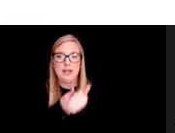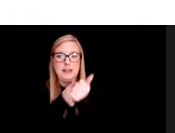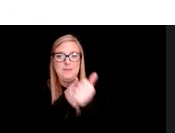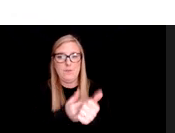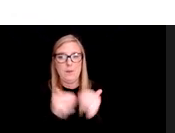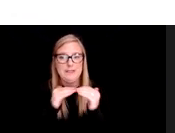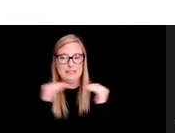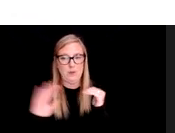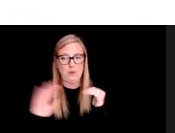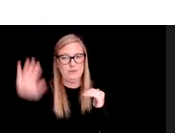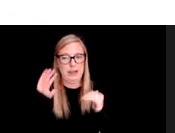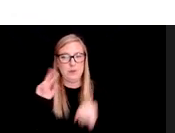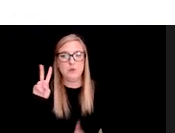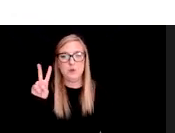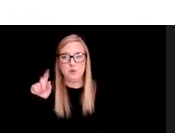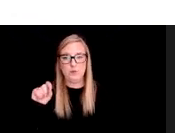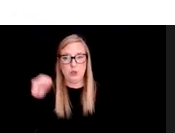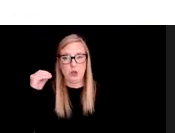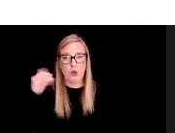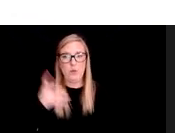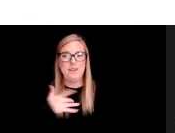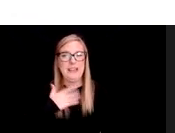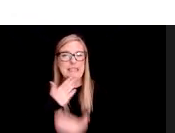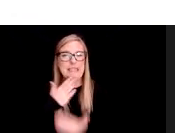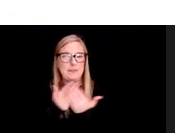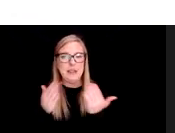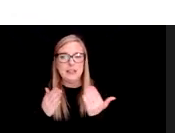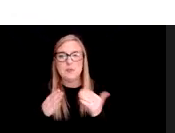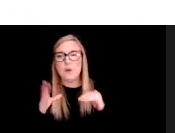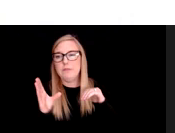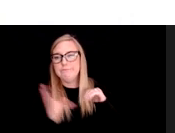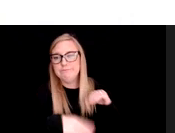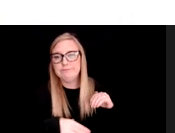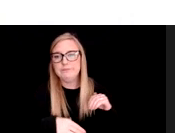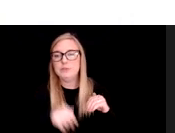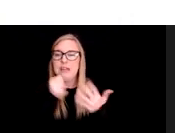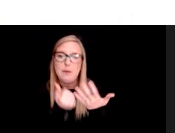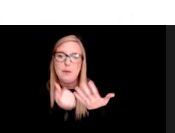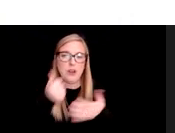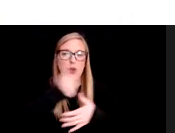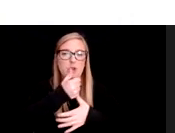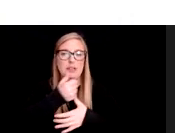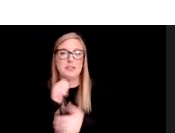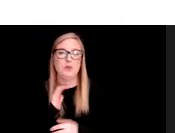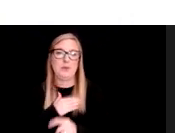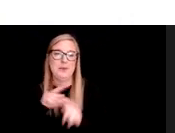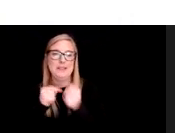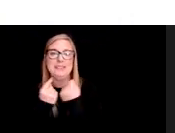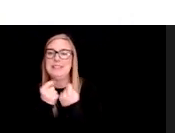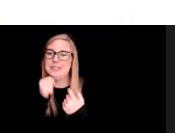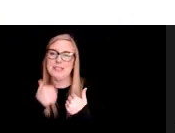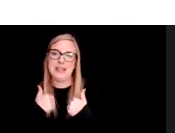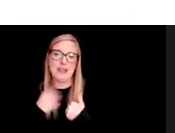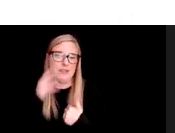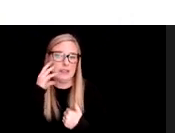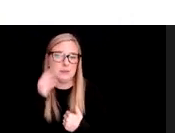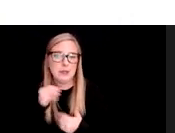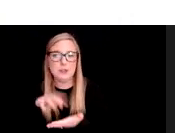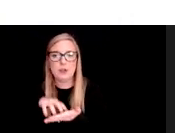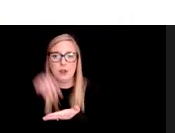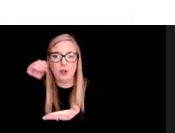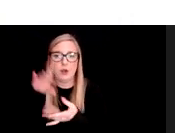2.0, were dismissed or deprioritized. And so our teams did not get the experience and the learning